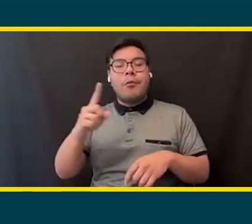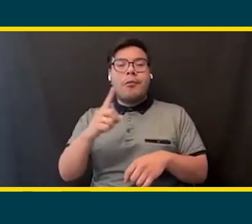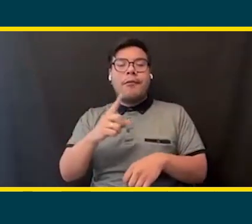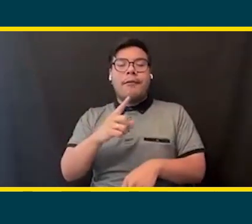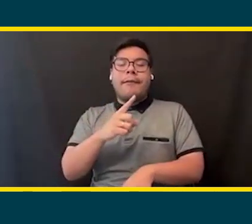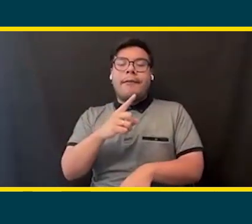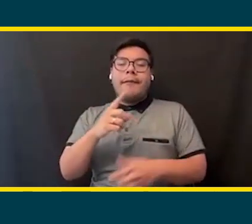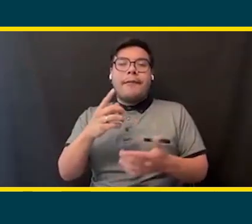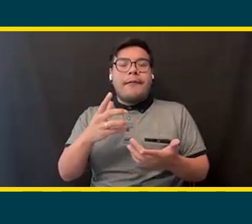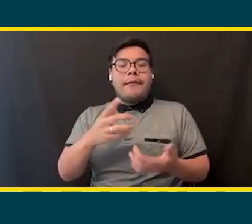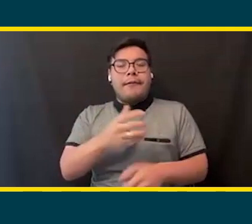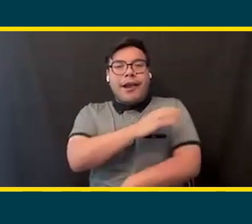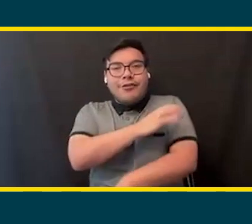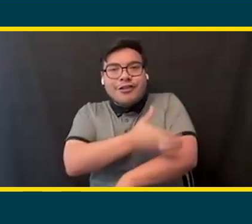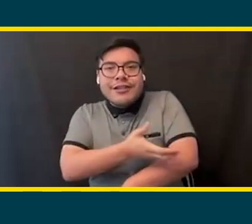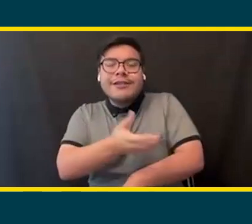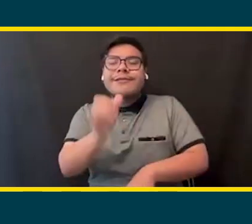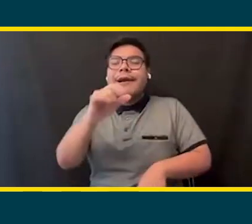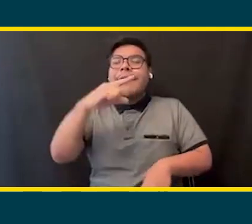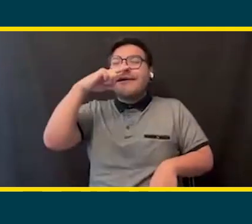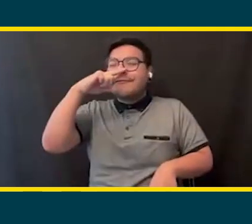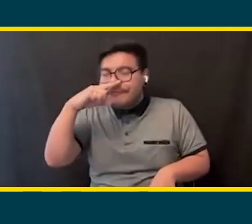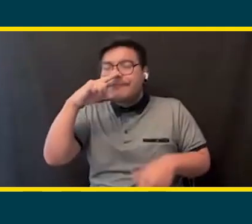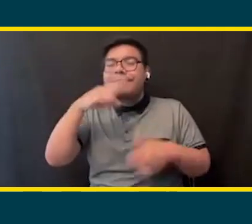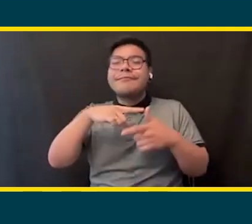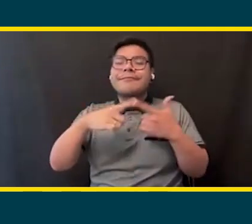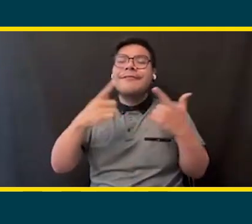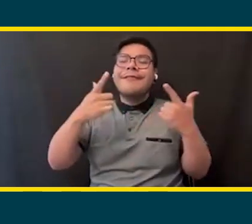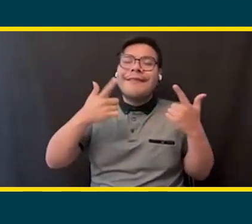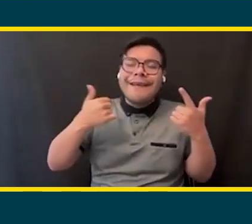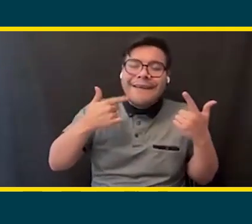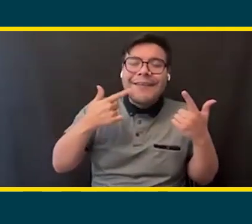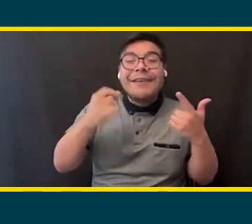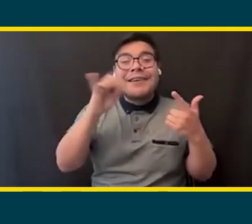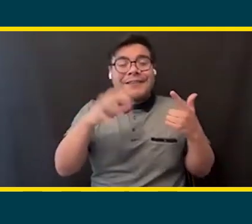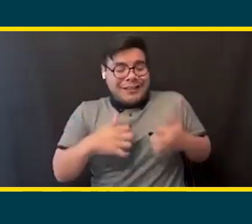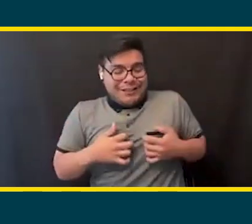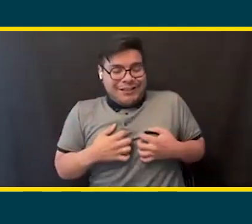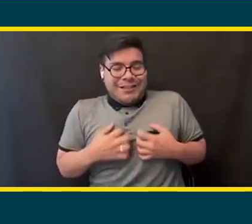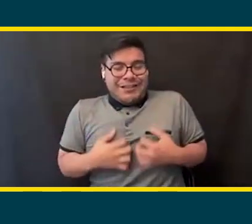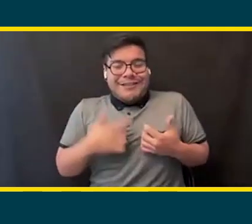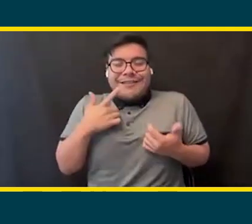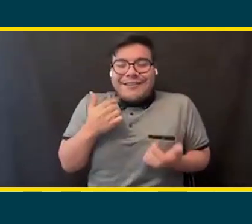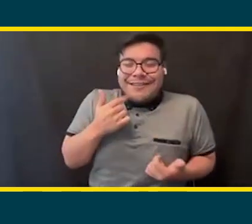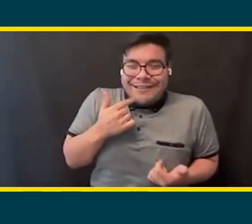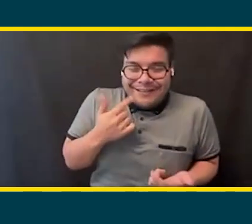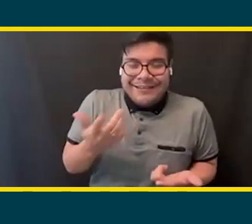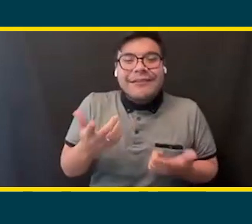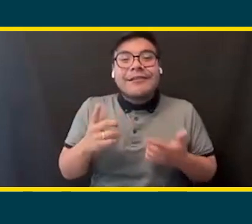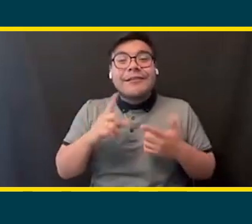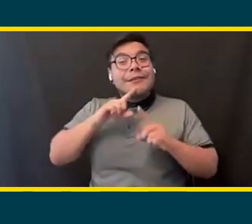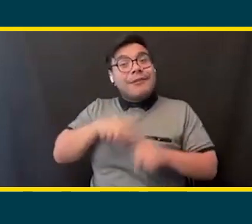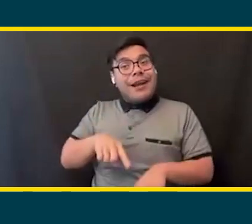it. It's kind of like sneezing or laughing when you're tickled. Like if someone tickles you, you have